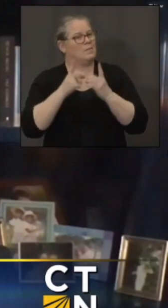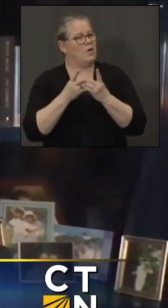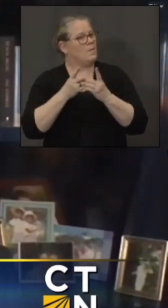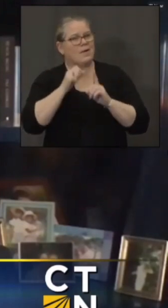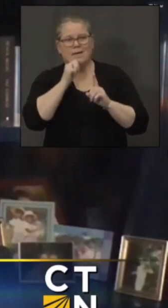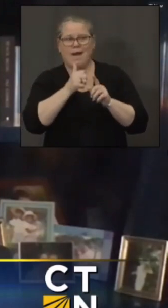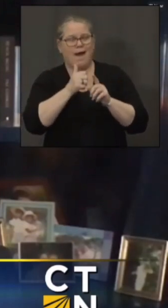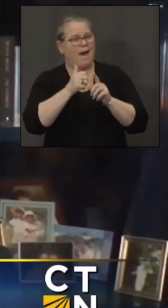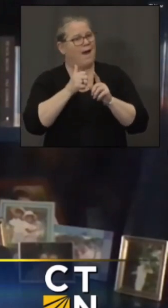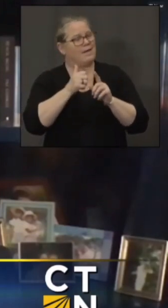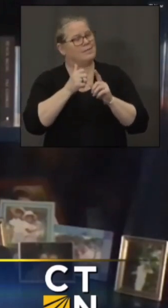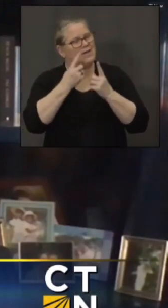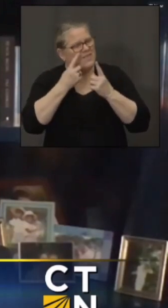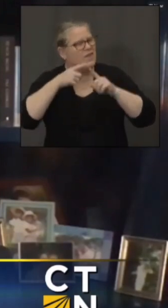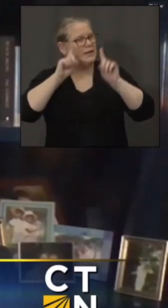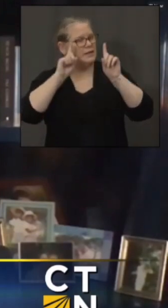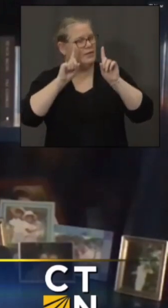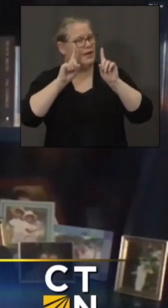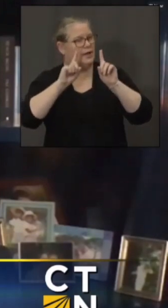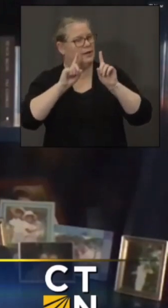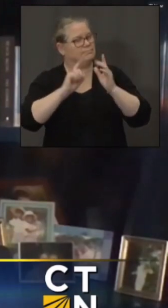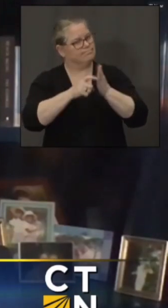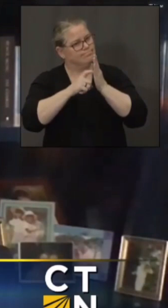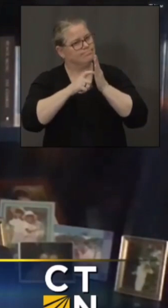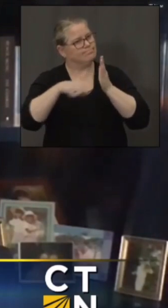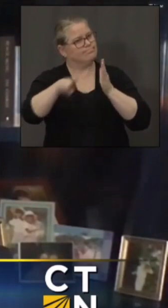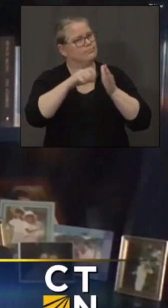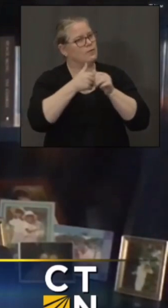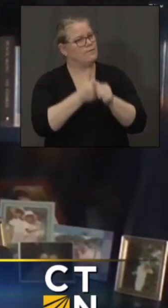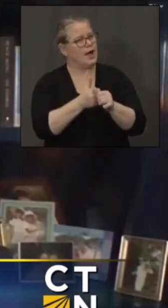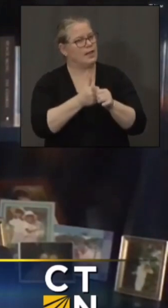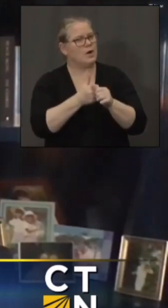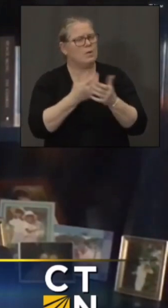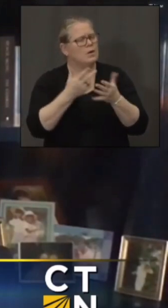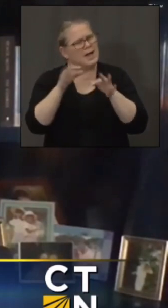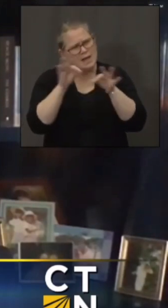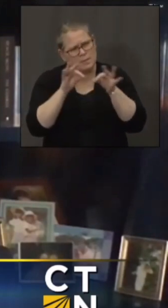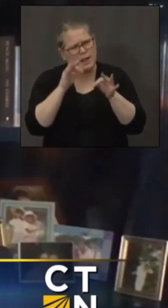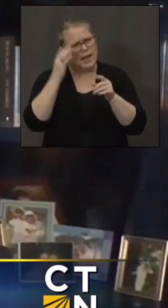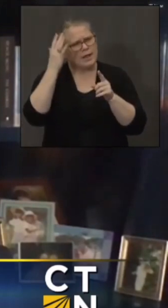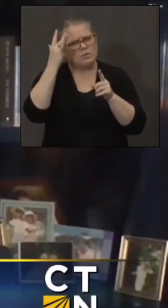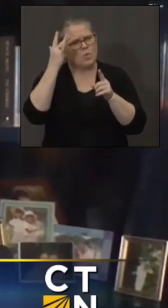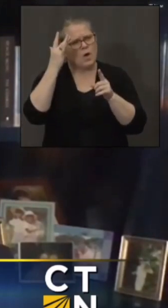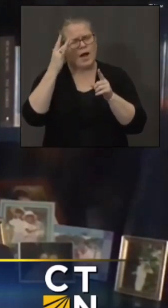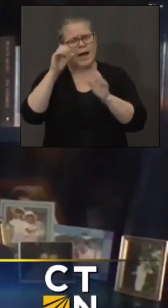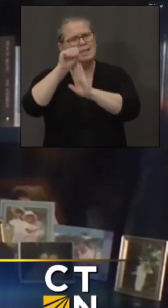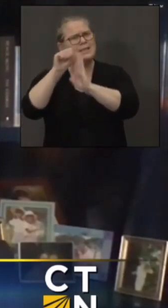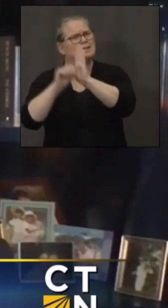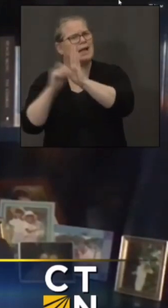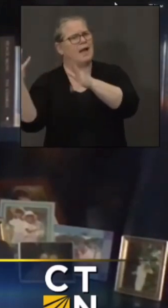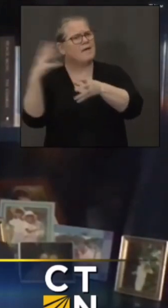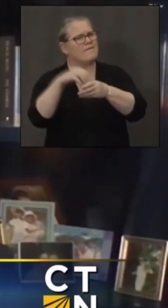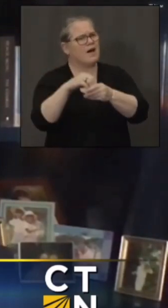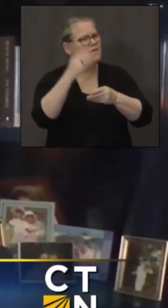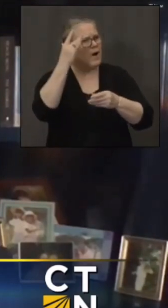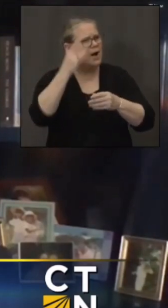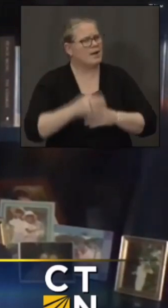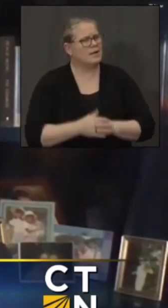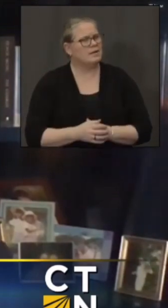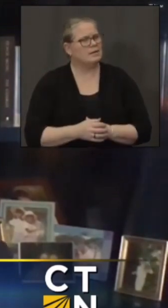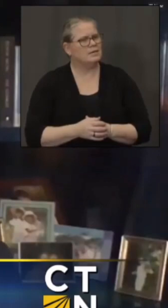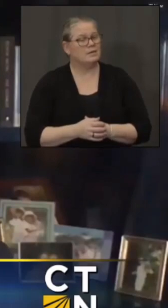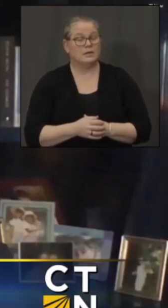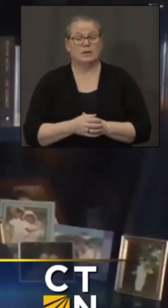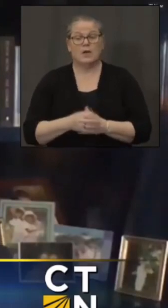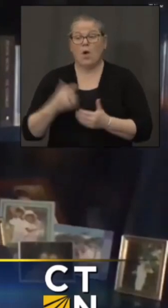So can you give us a little more background on why that step is necessary? Yeah. Well, we've always been there to back up